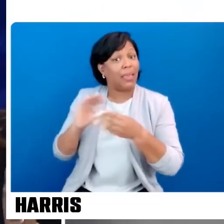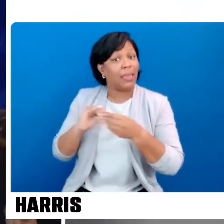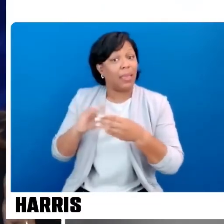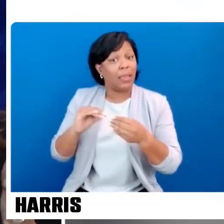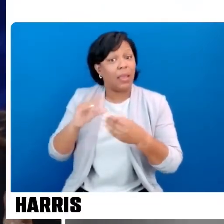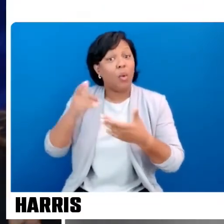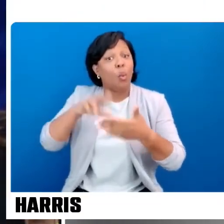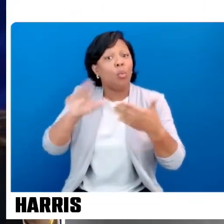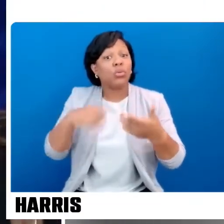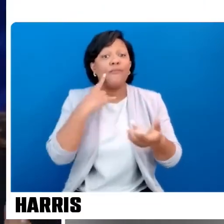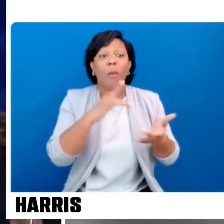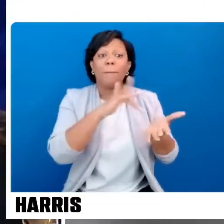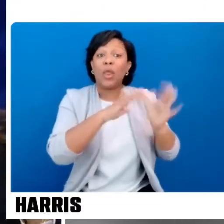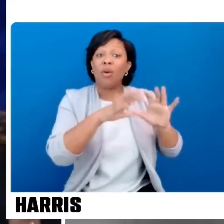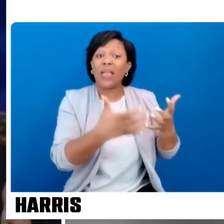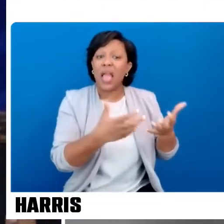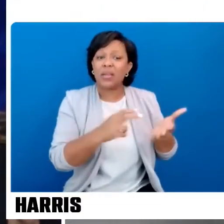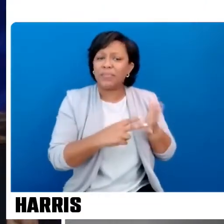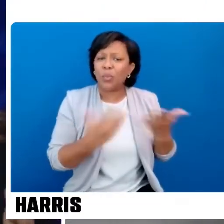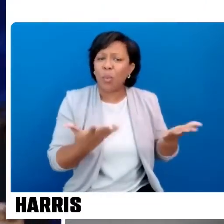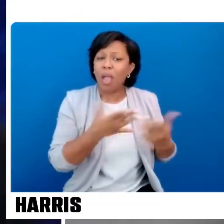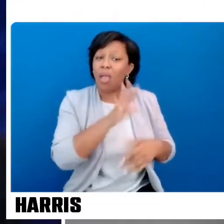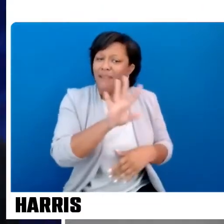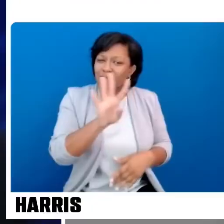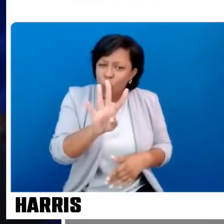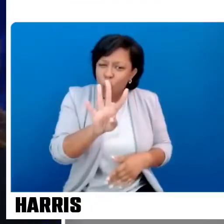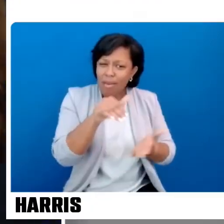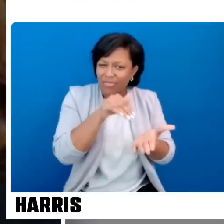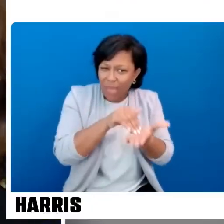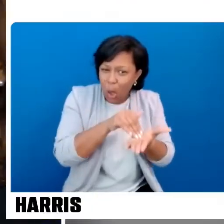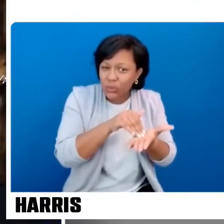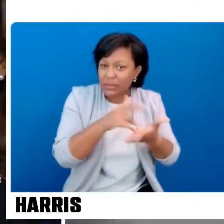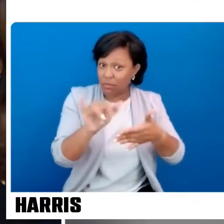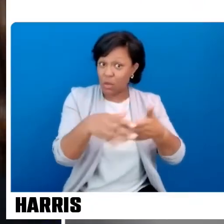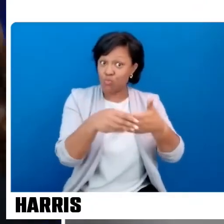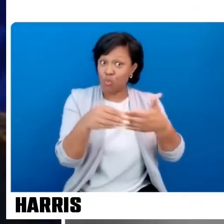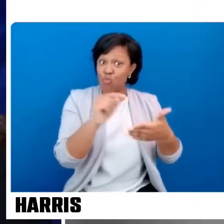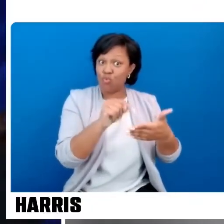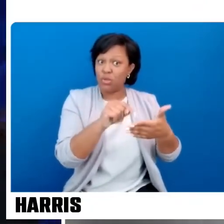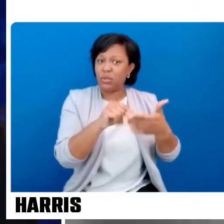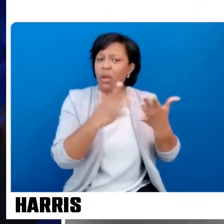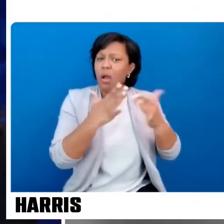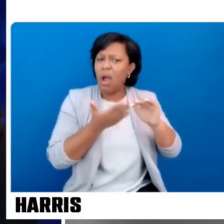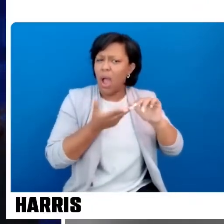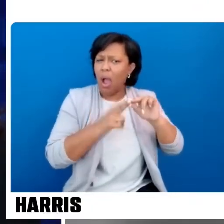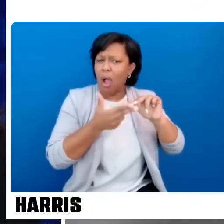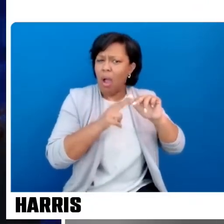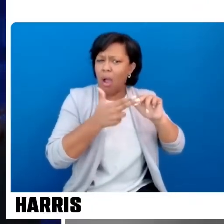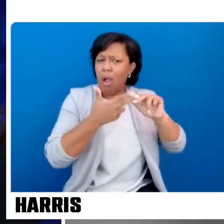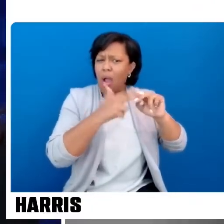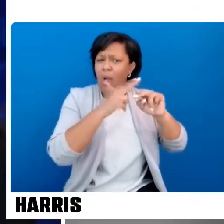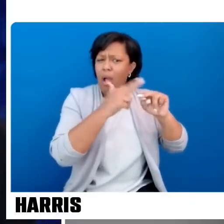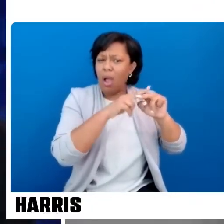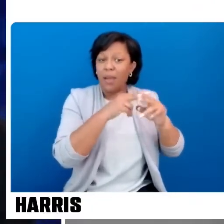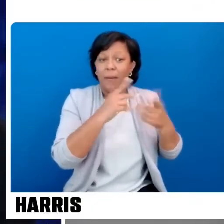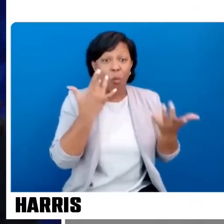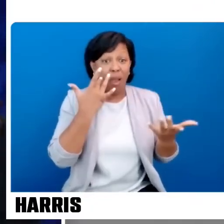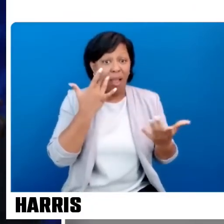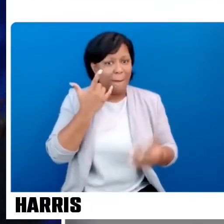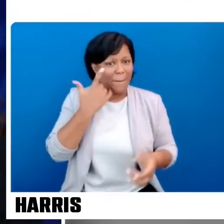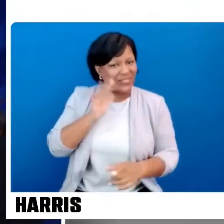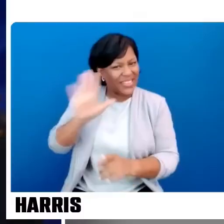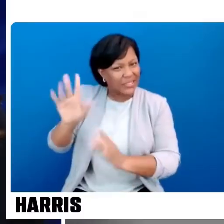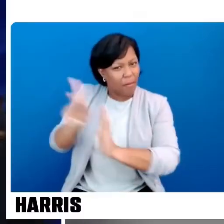about $4,000 more a year because of his policies and his ideas about what should